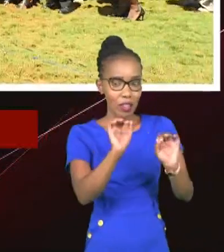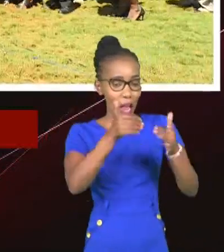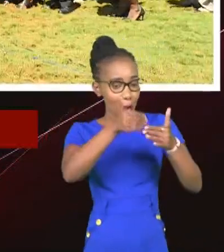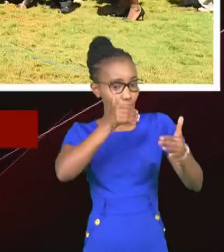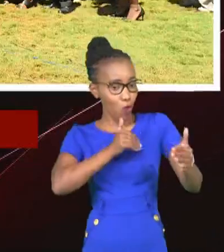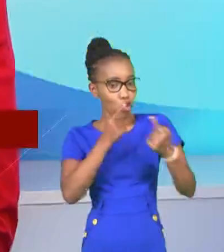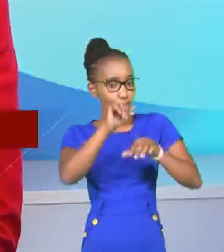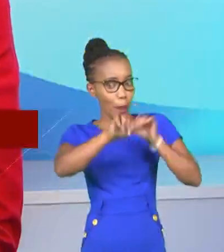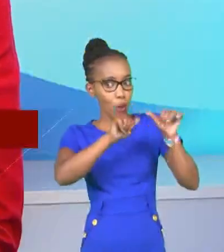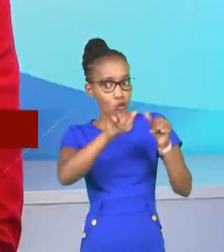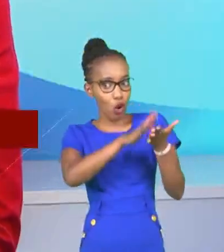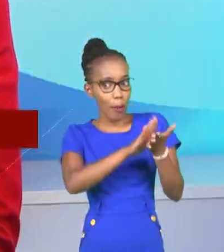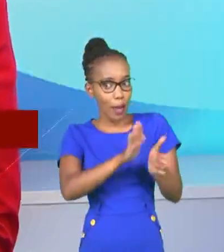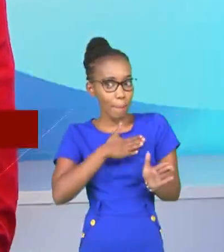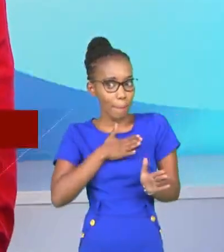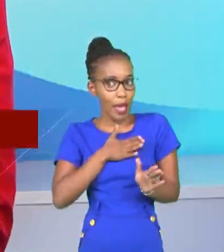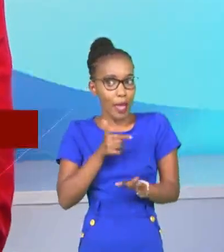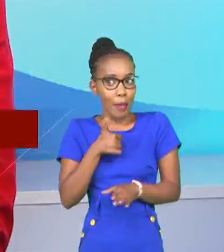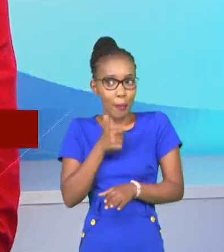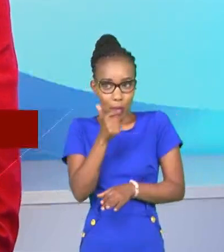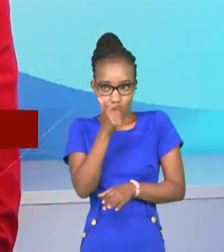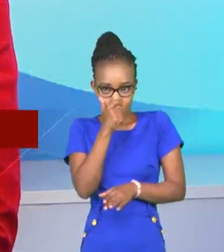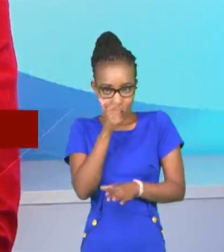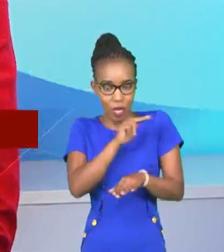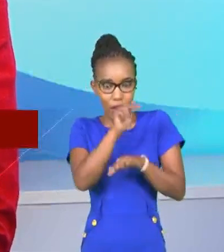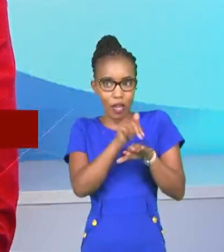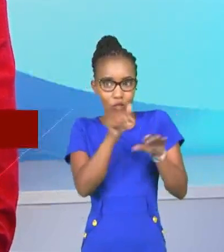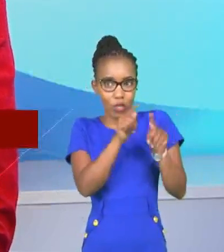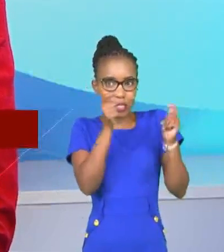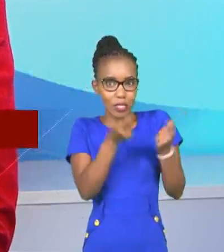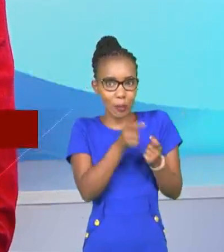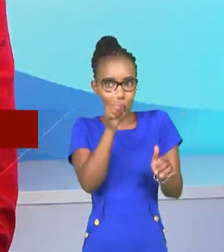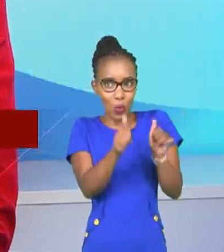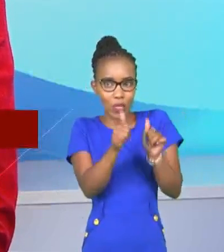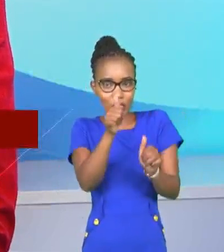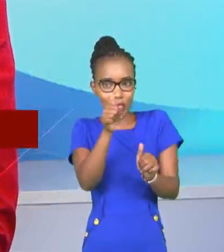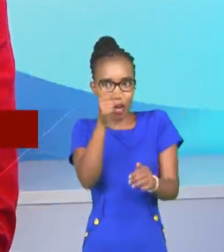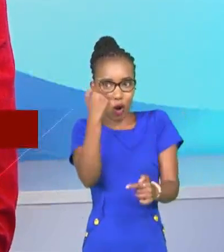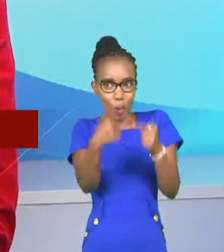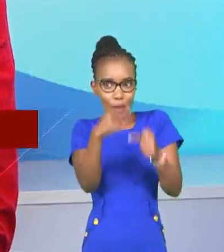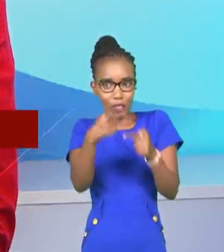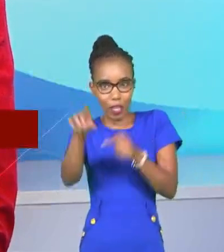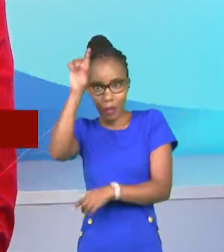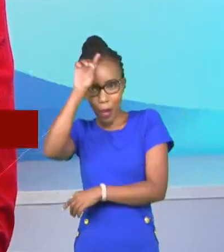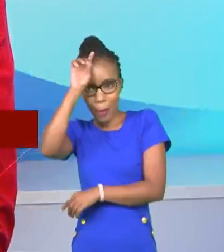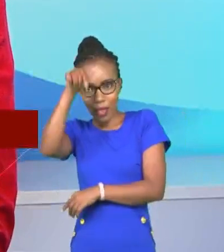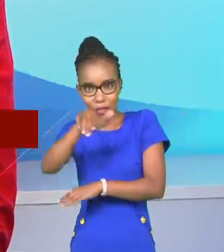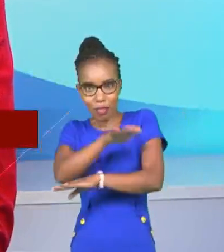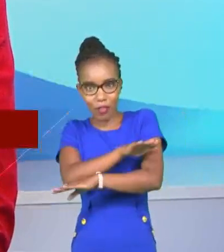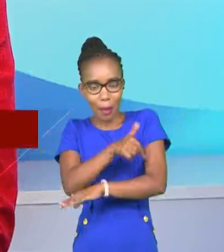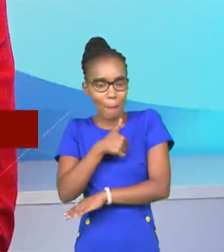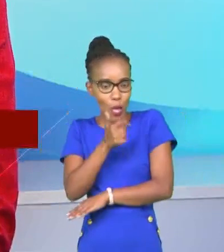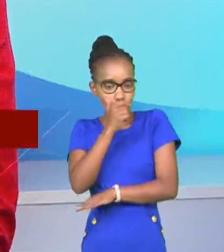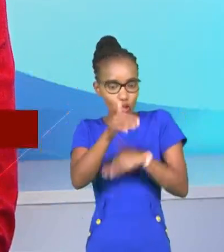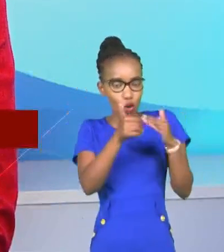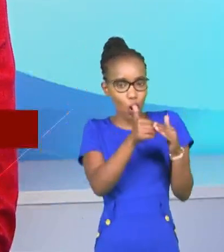first of all, I want to wish our national team, which is playing against the Pharaoh this evening, I want to wish them